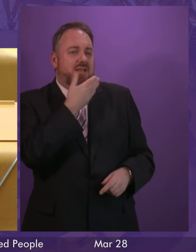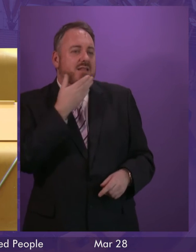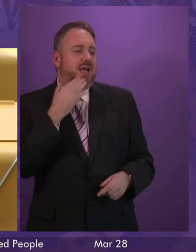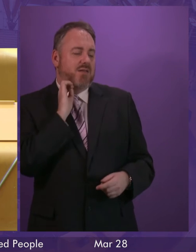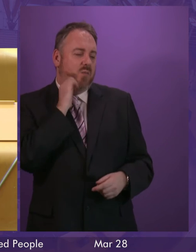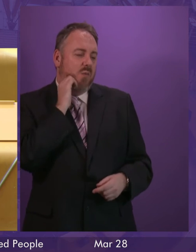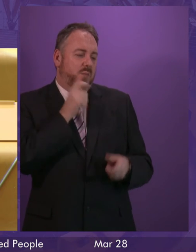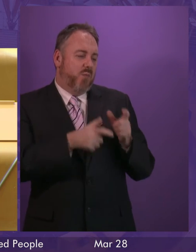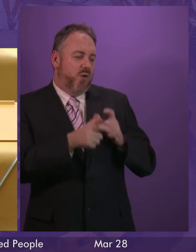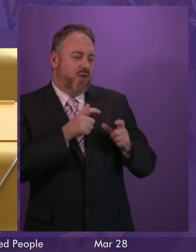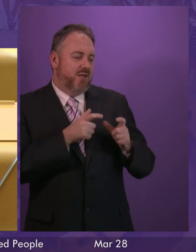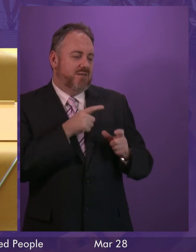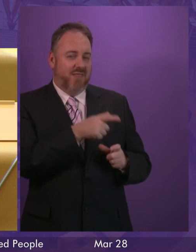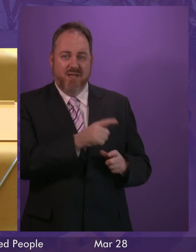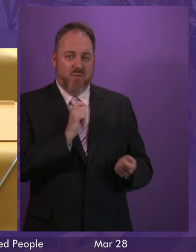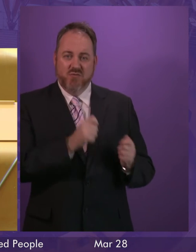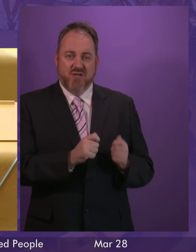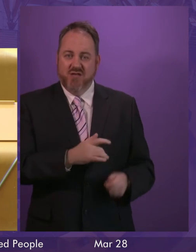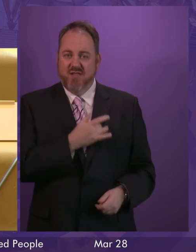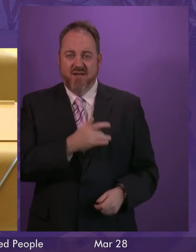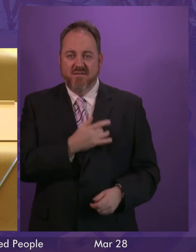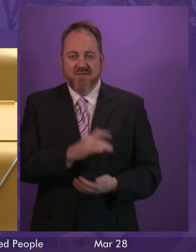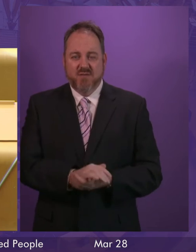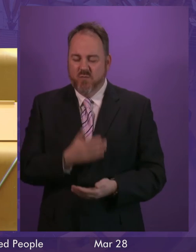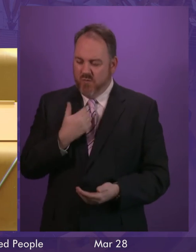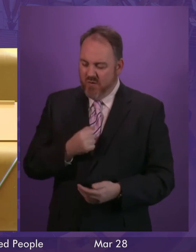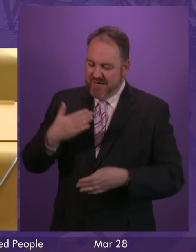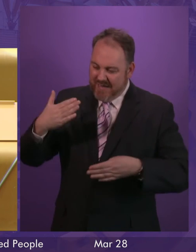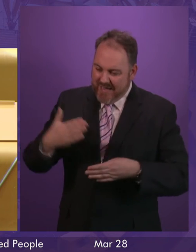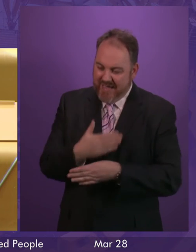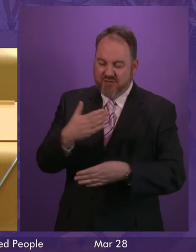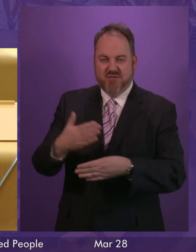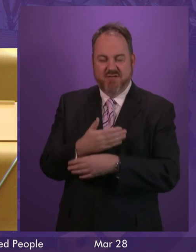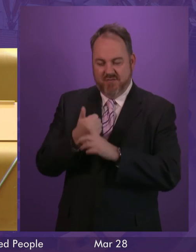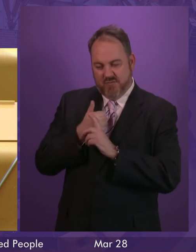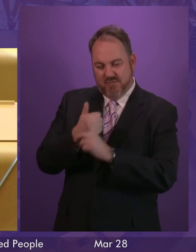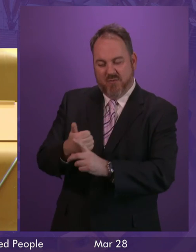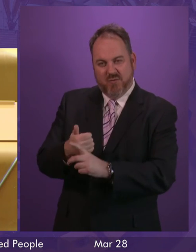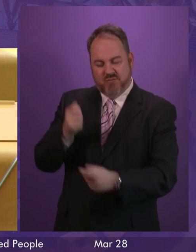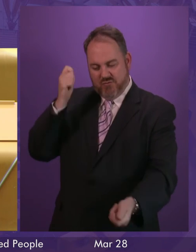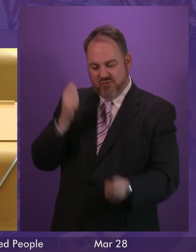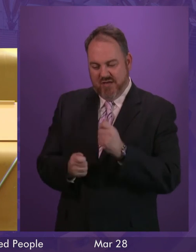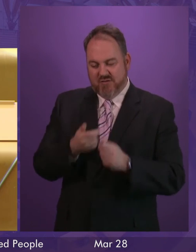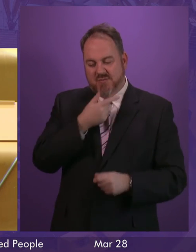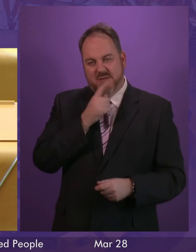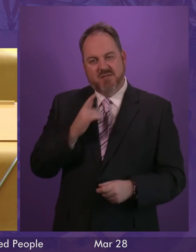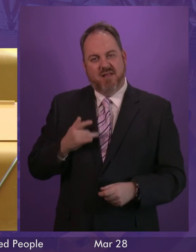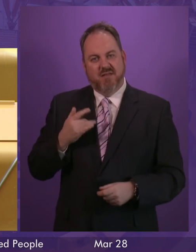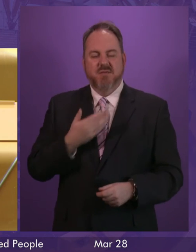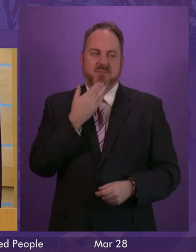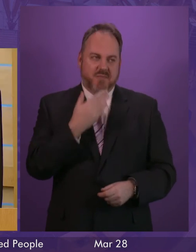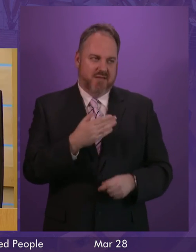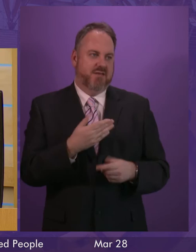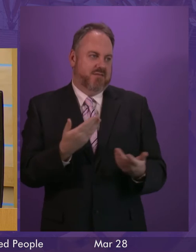they don't change people's lives. Real action, backed by resources, can be transformational. I commend that approach to the Minister.